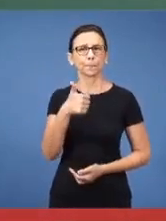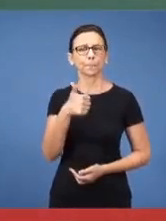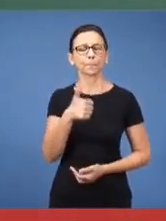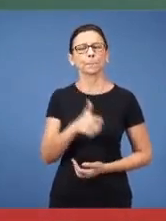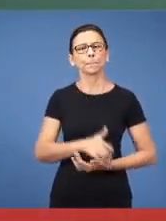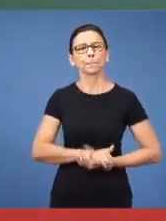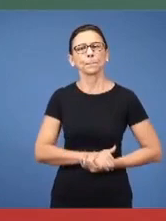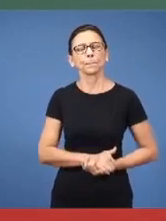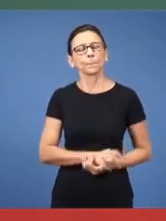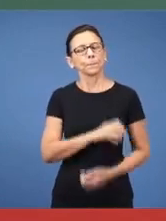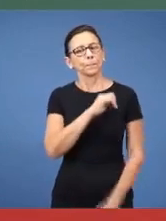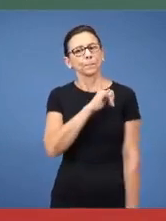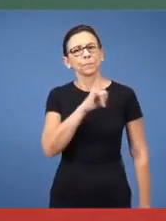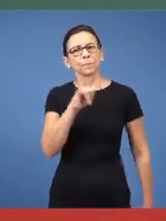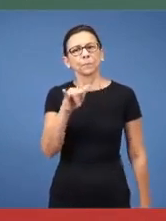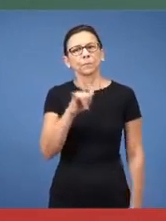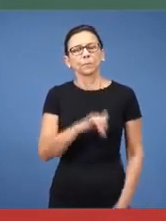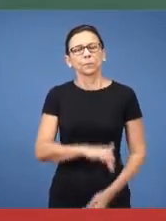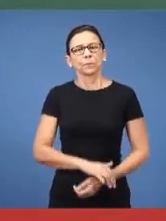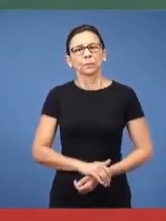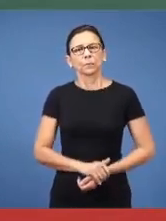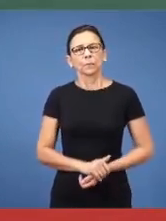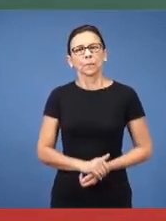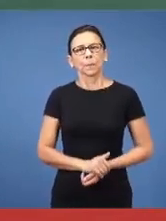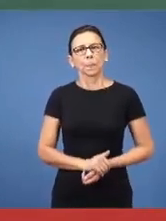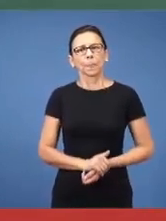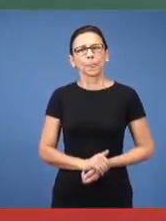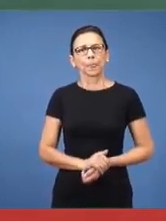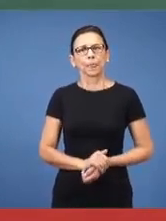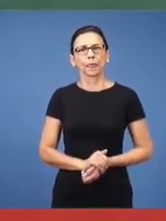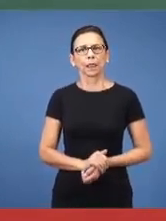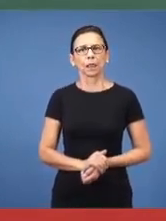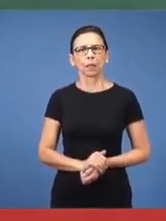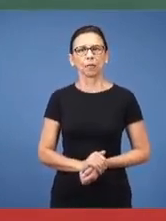I'd like to ask, in the first place, we'd like to say